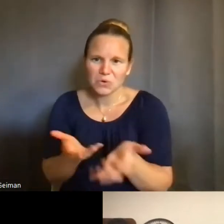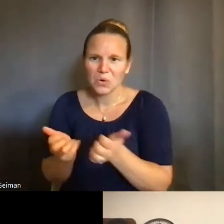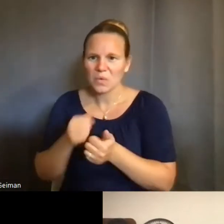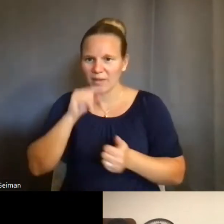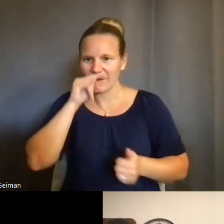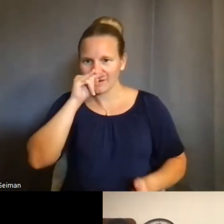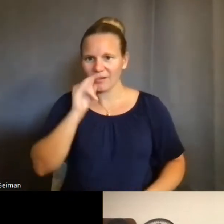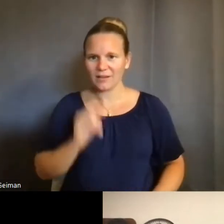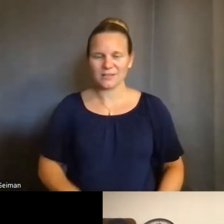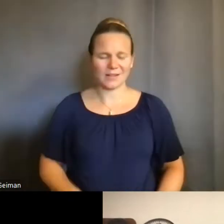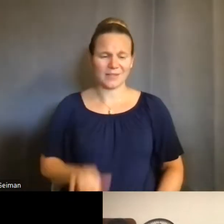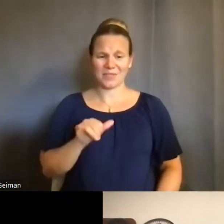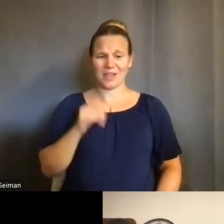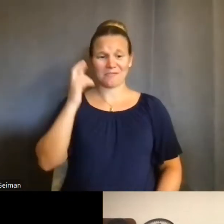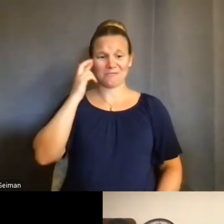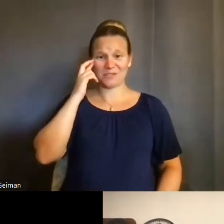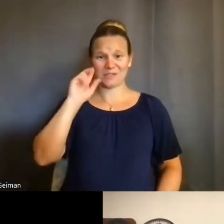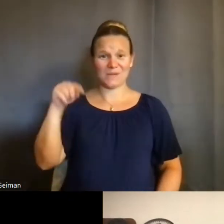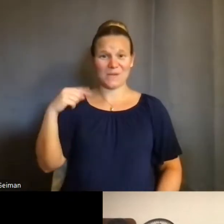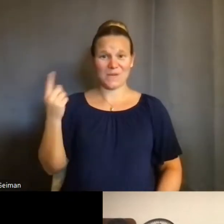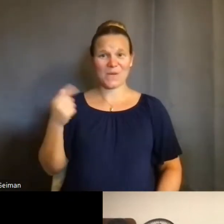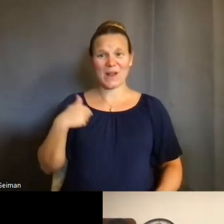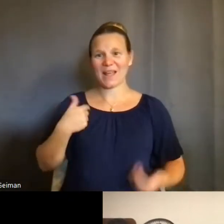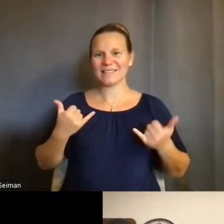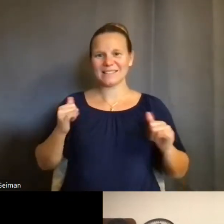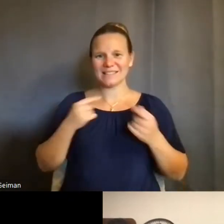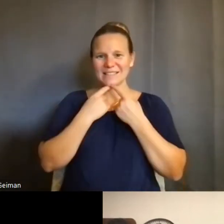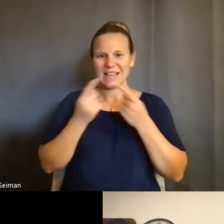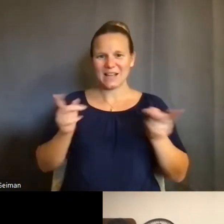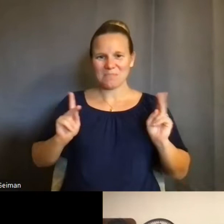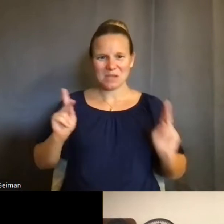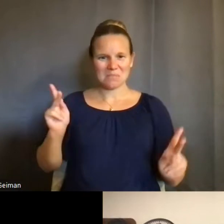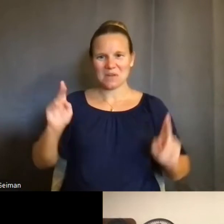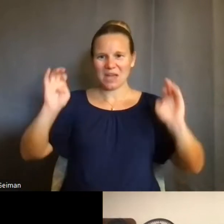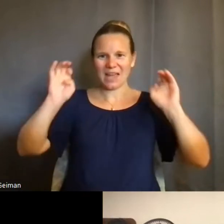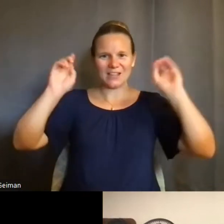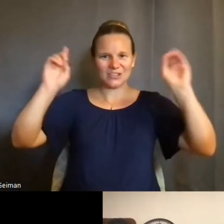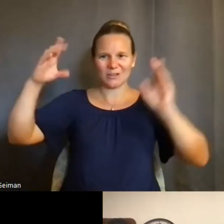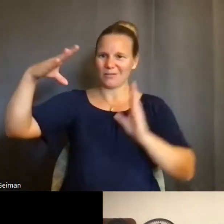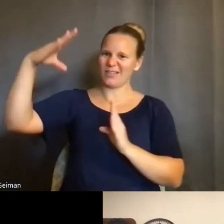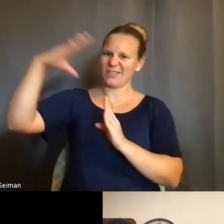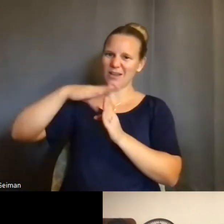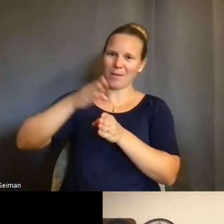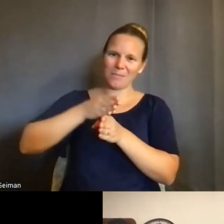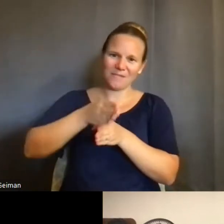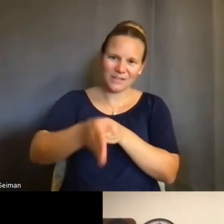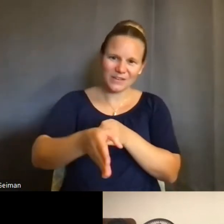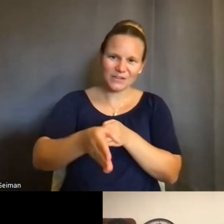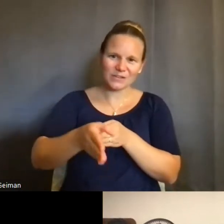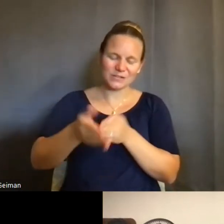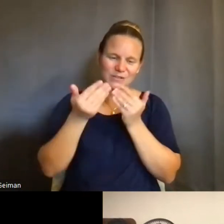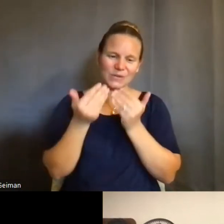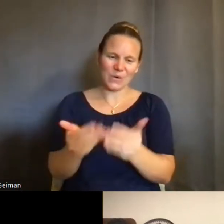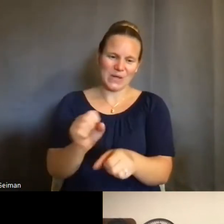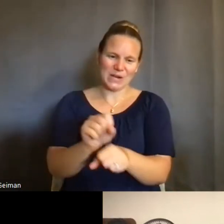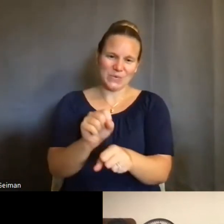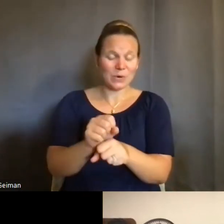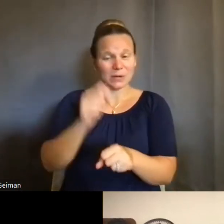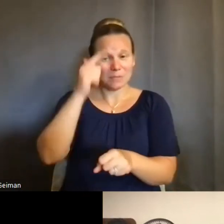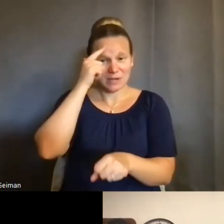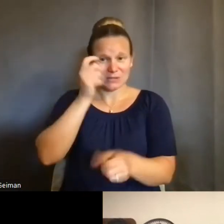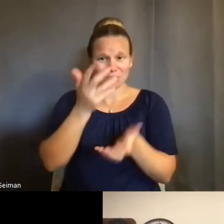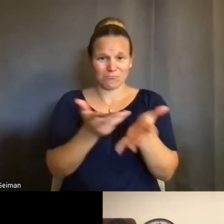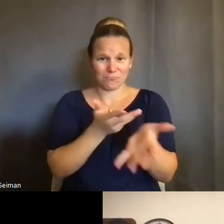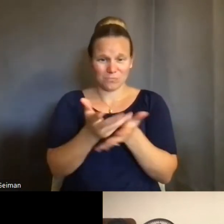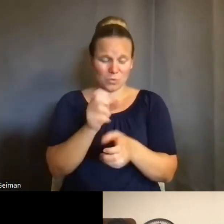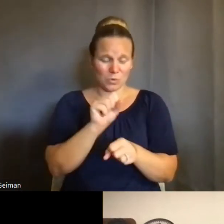that reason alone, I still tell everybody that education is the best field to go into because you get to work with kids. And there's some